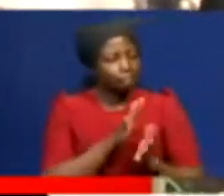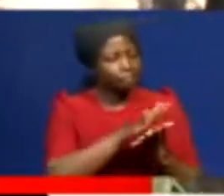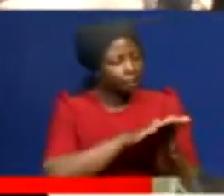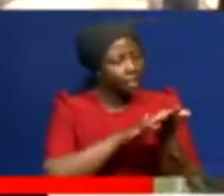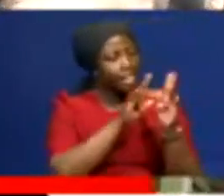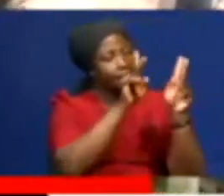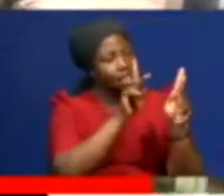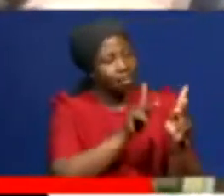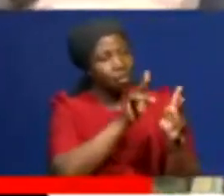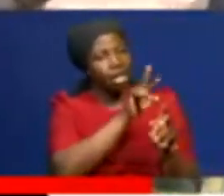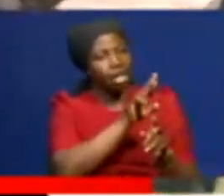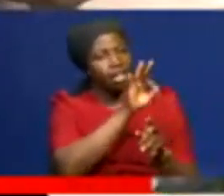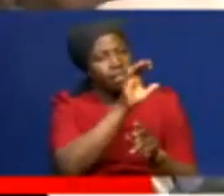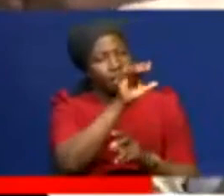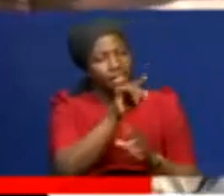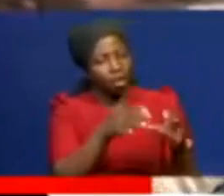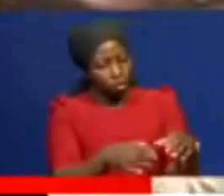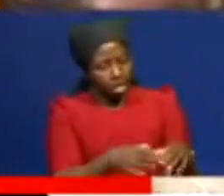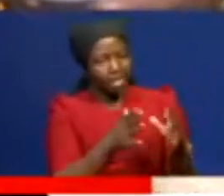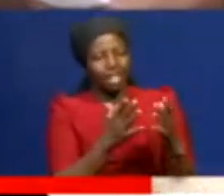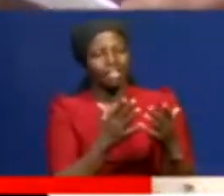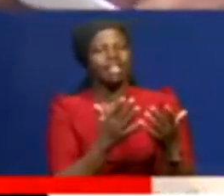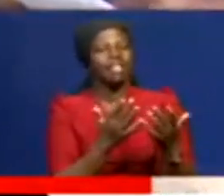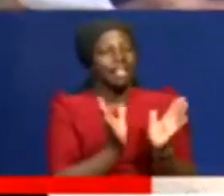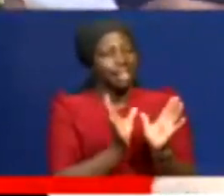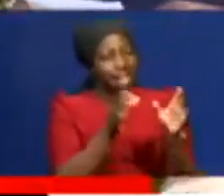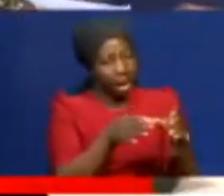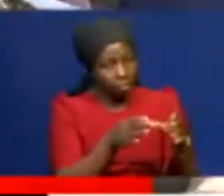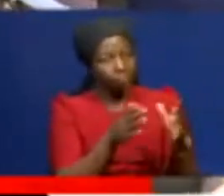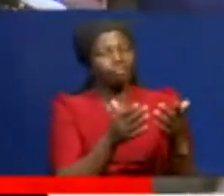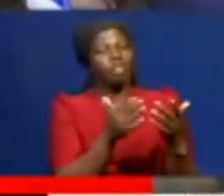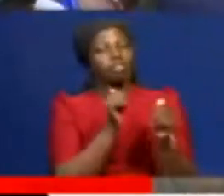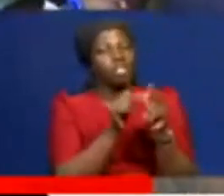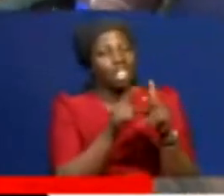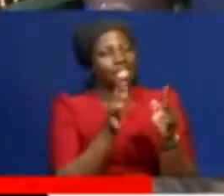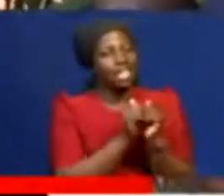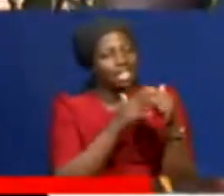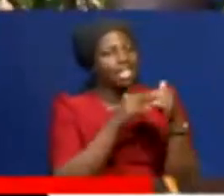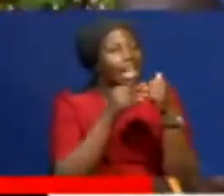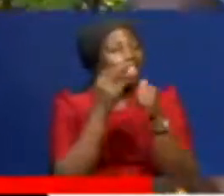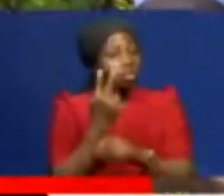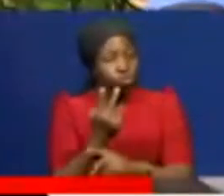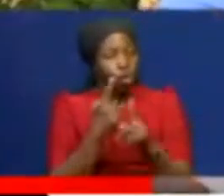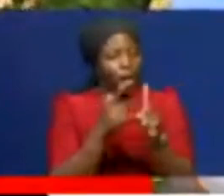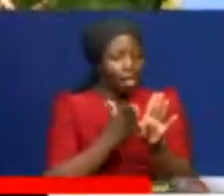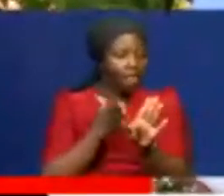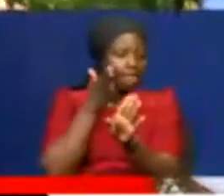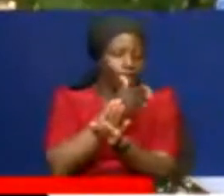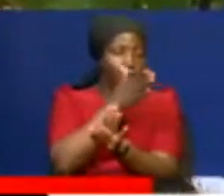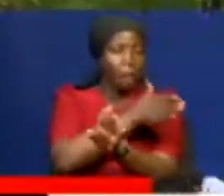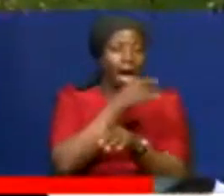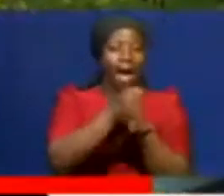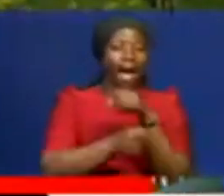is a community club. Mm-hmm. That started way back in 1982. Mm-hmm. But in prior years, it was